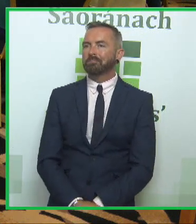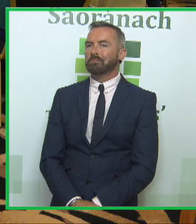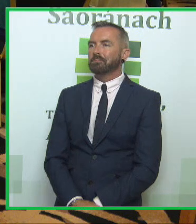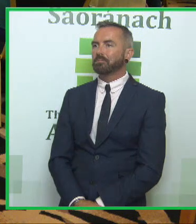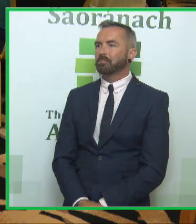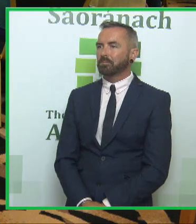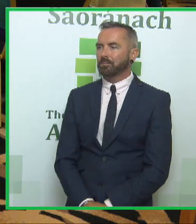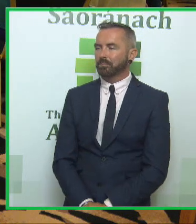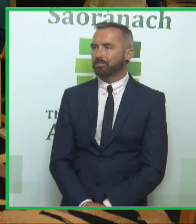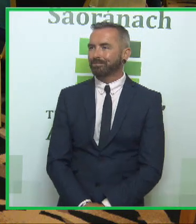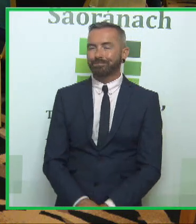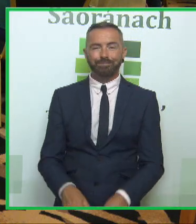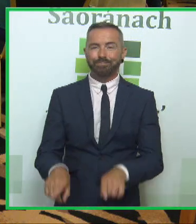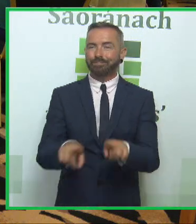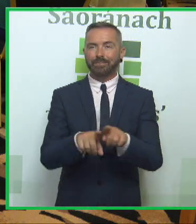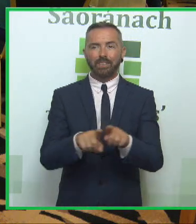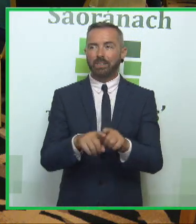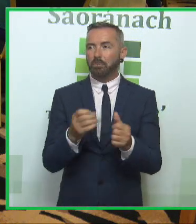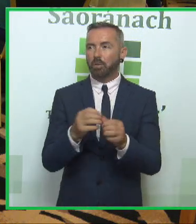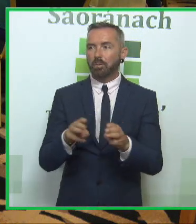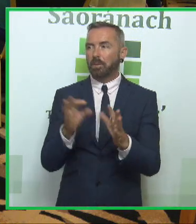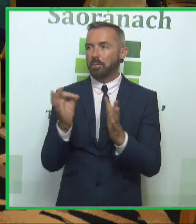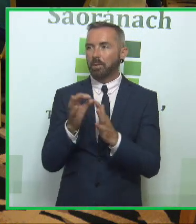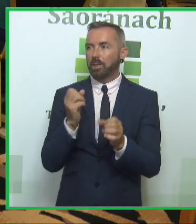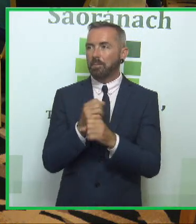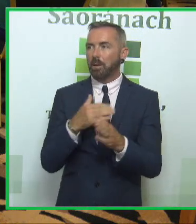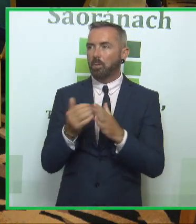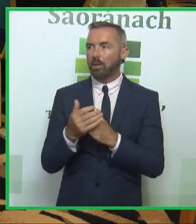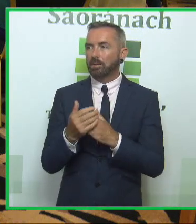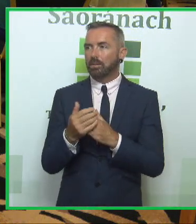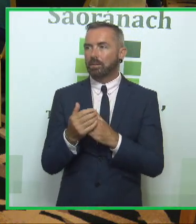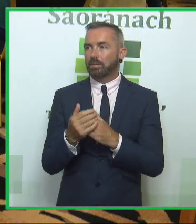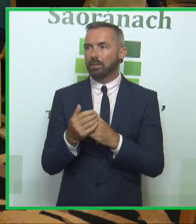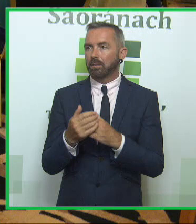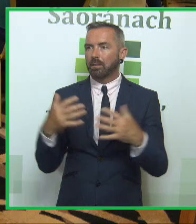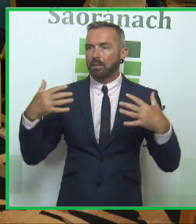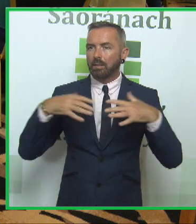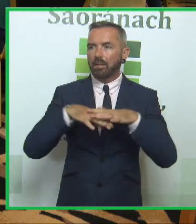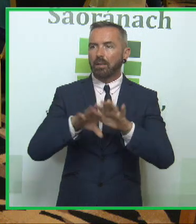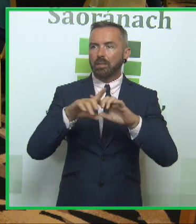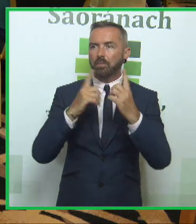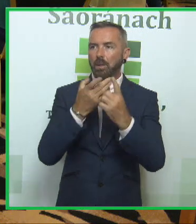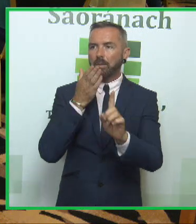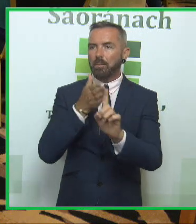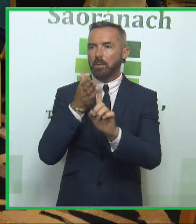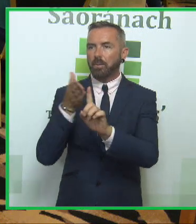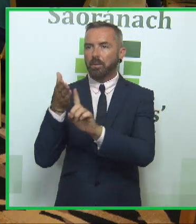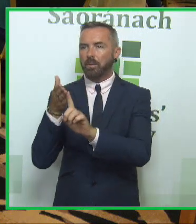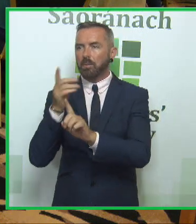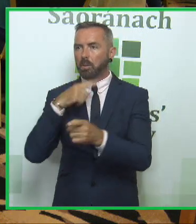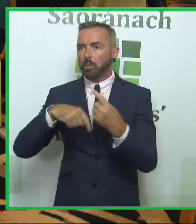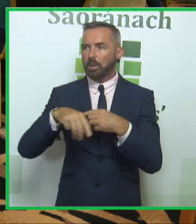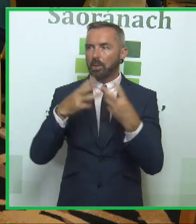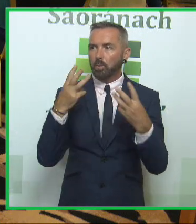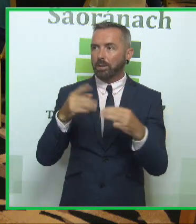We're reiterating points other people have made about sort of an interdepartmental approach, except for we like it